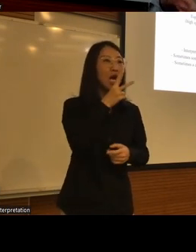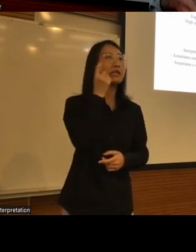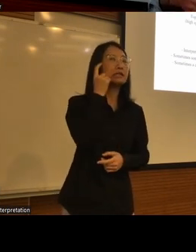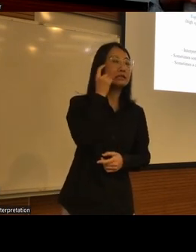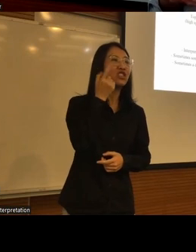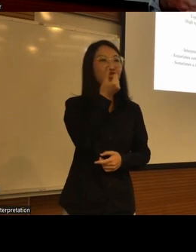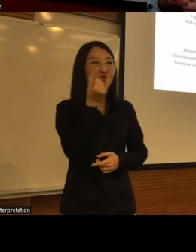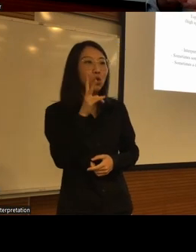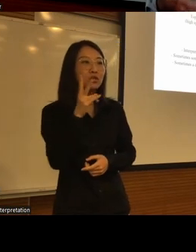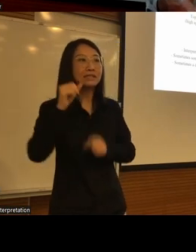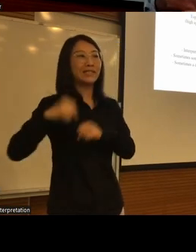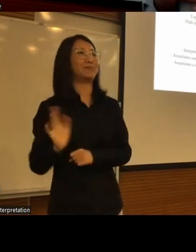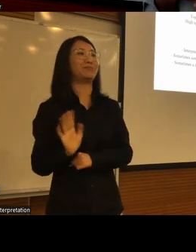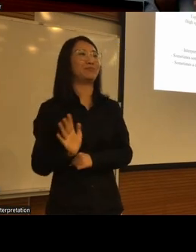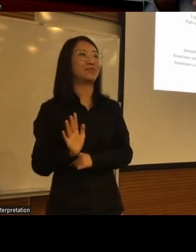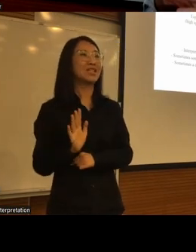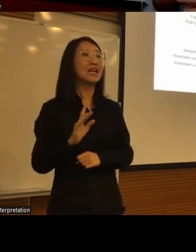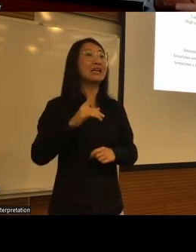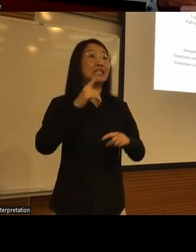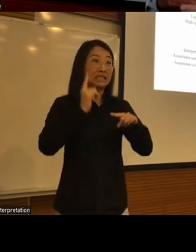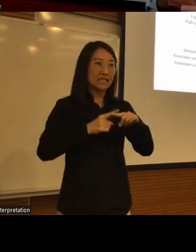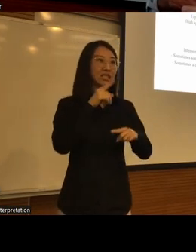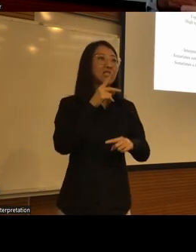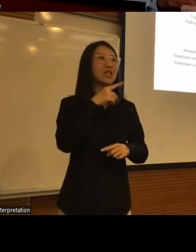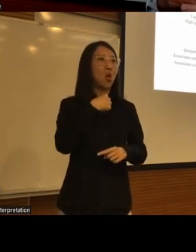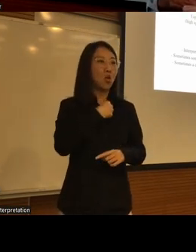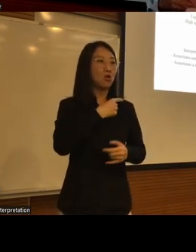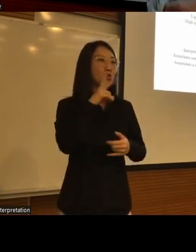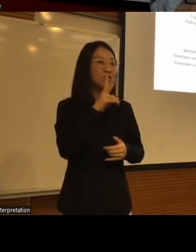We say we try to be the speaker.